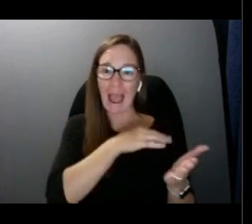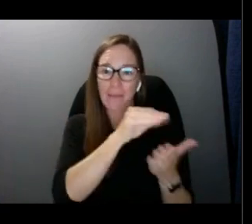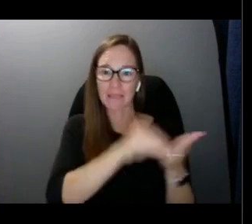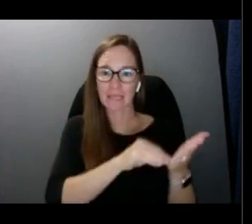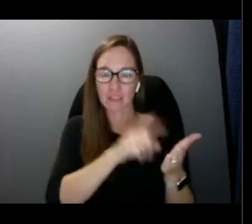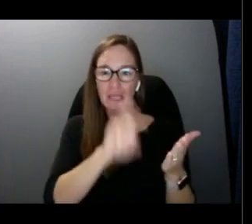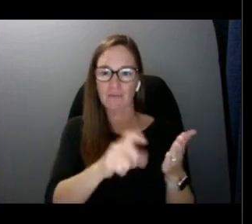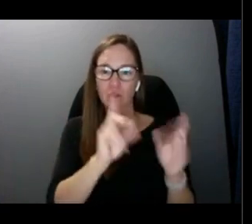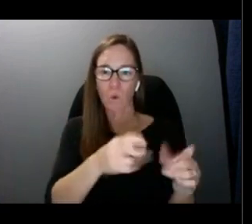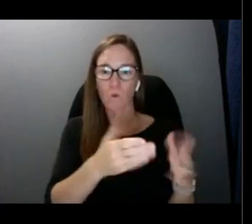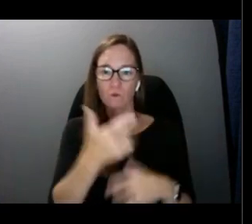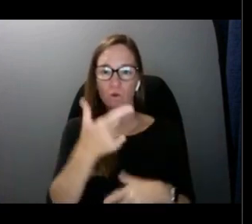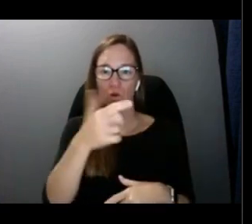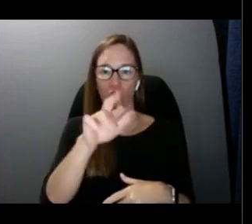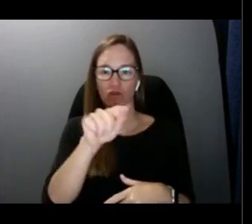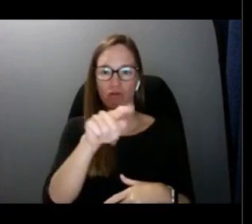grants.gov.